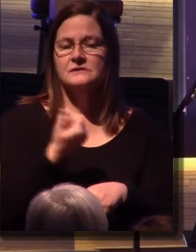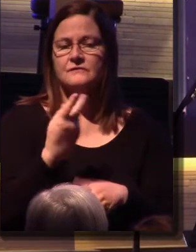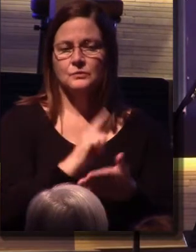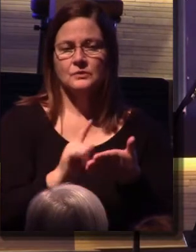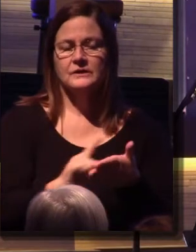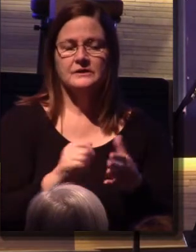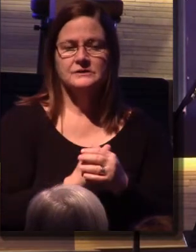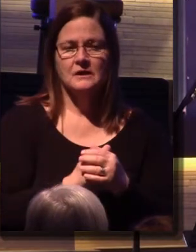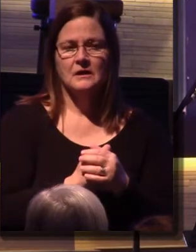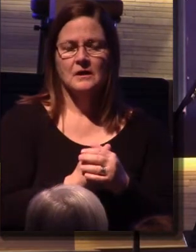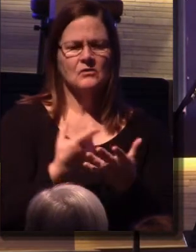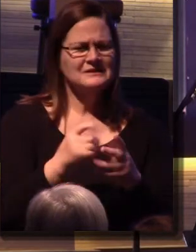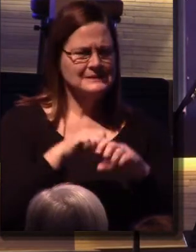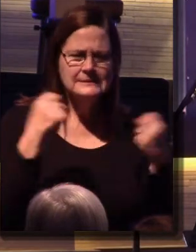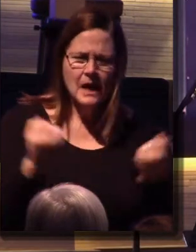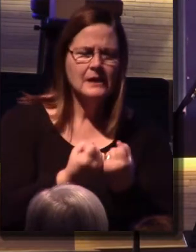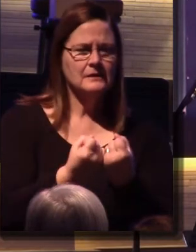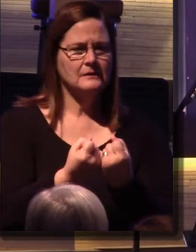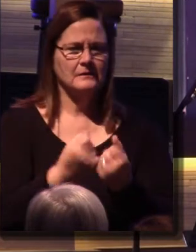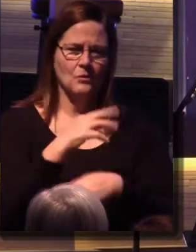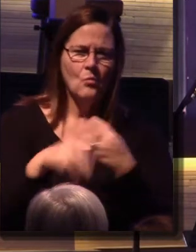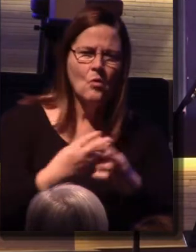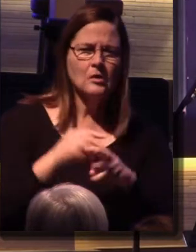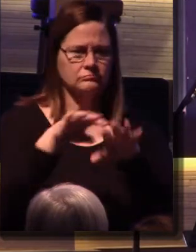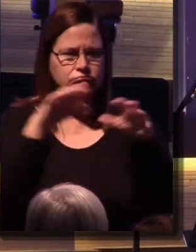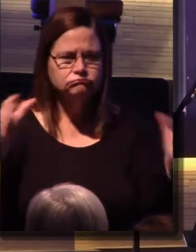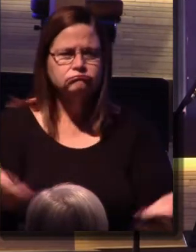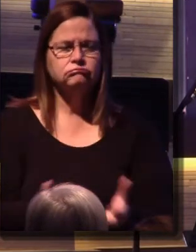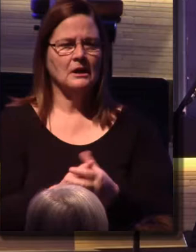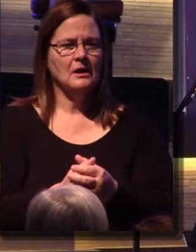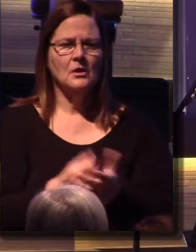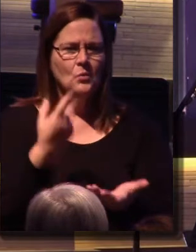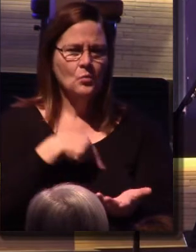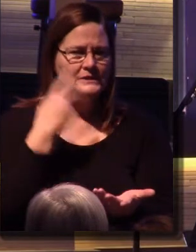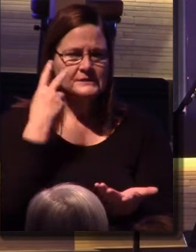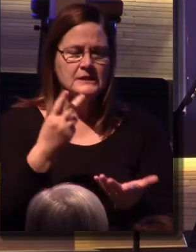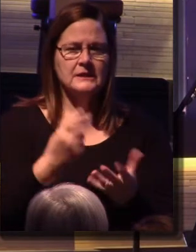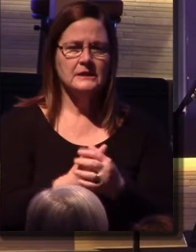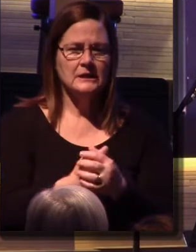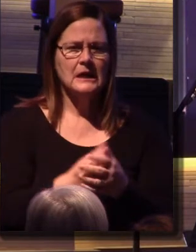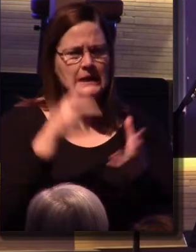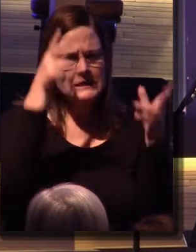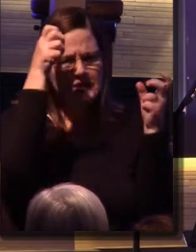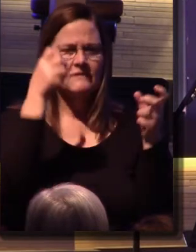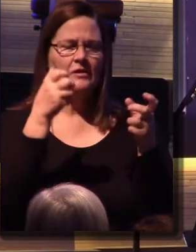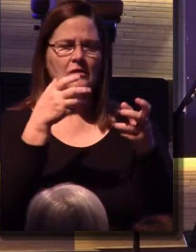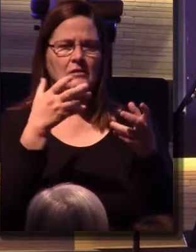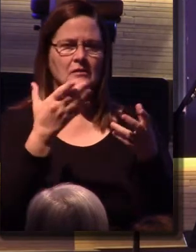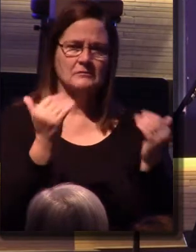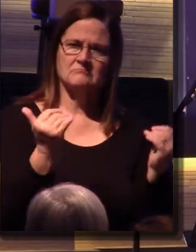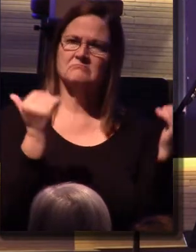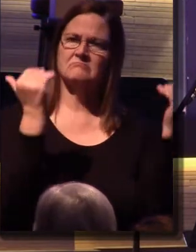look around at the way our society and our world is going, and we see forces of evil rising